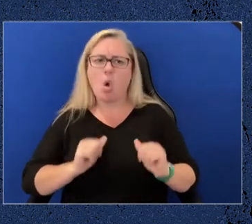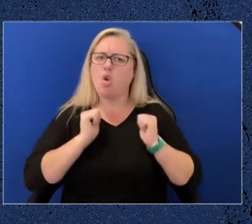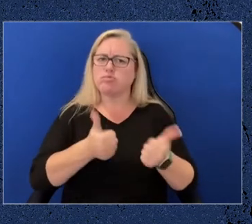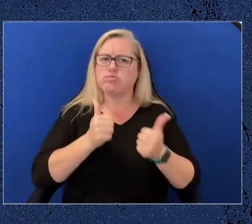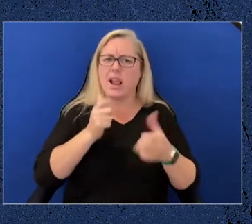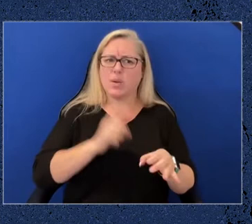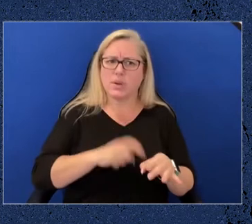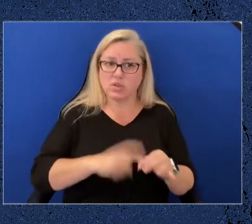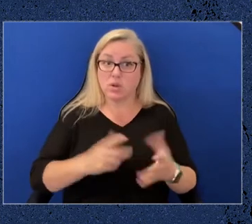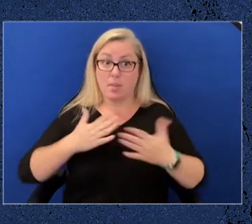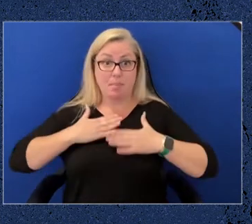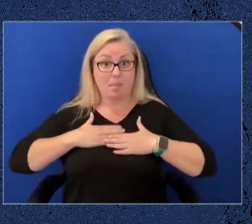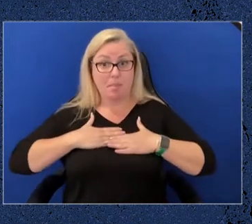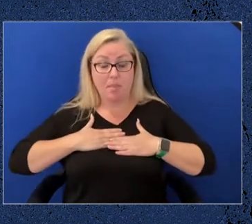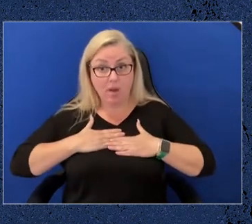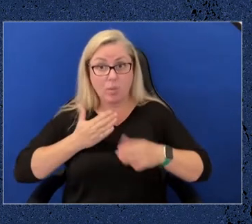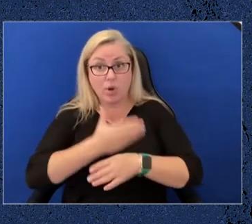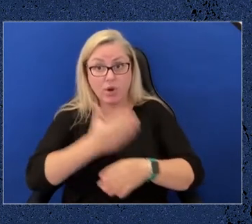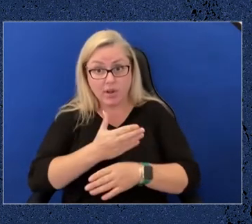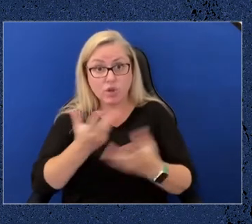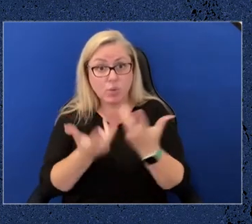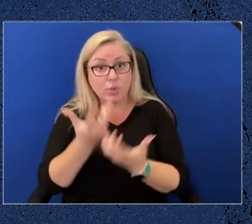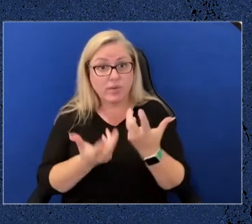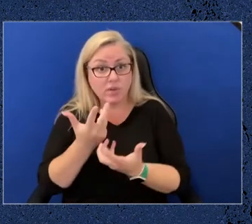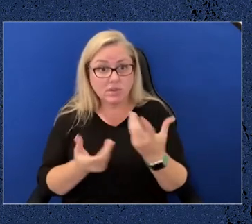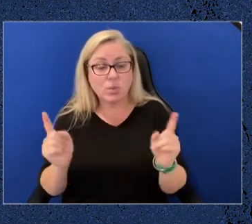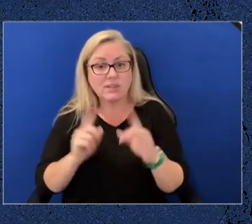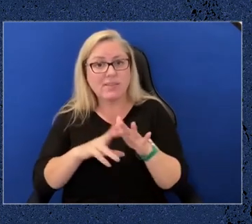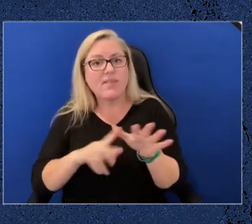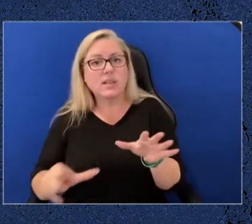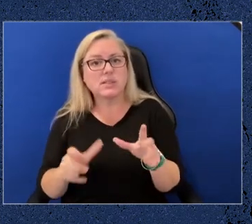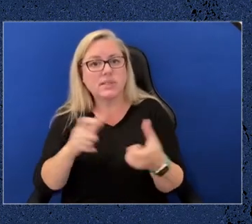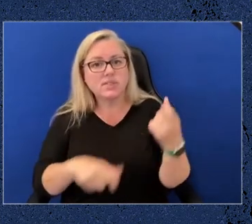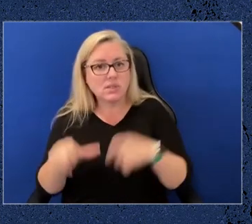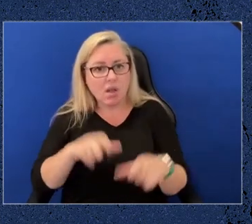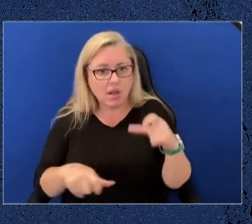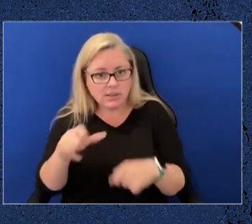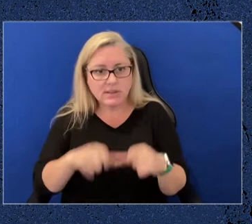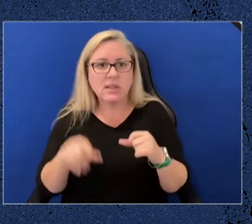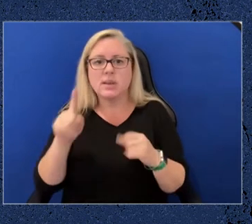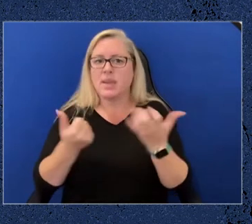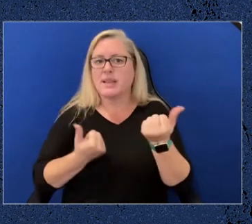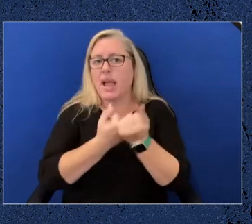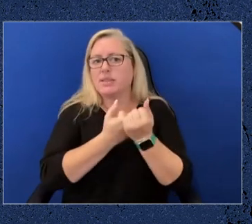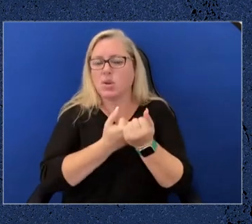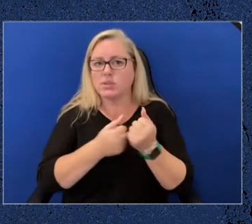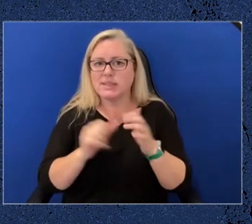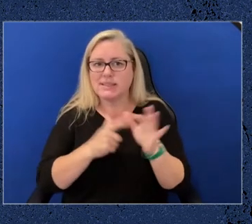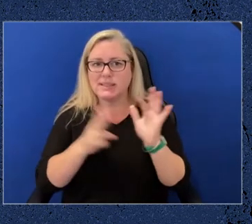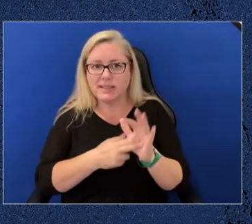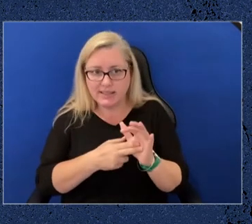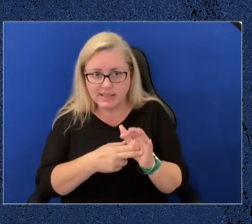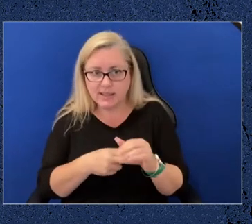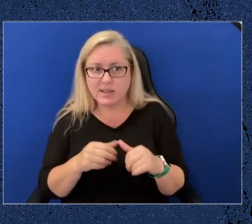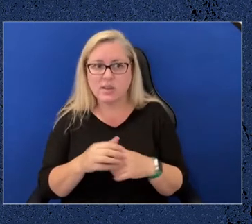in my capacity at the university, in the Faculty of Science as the Associate Dean, where there's